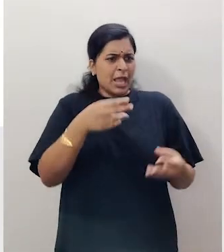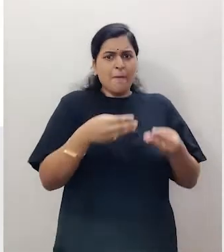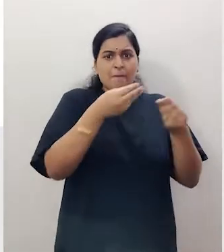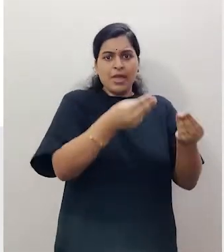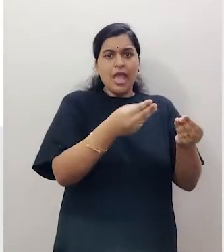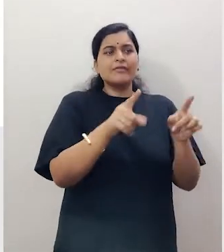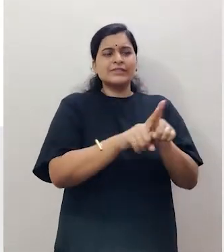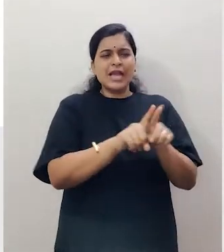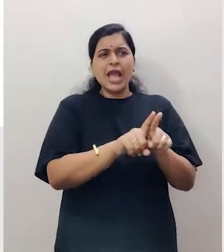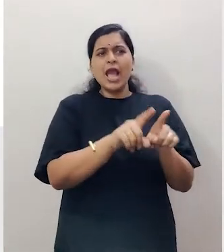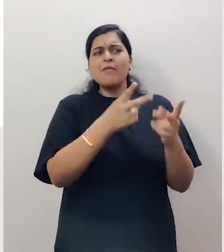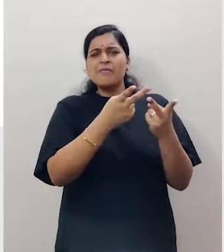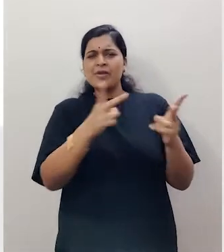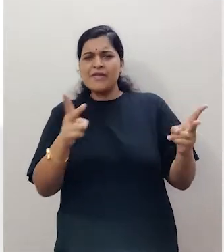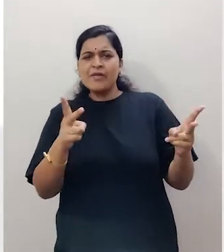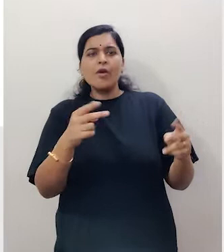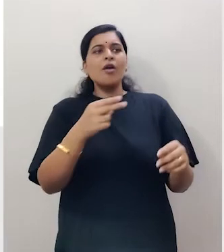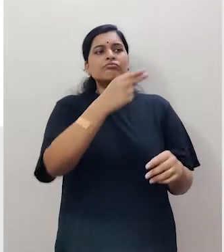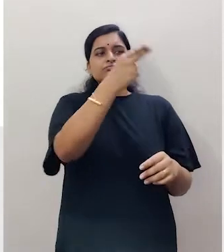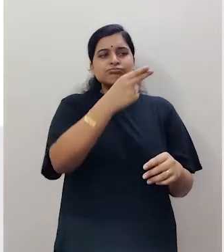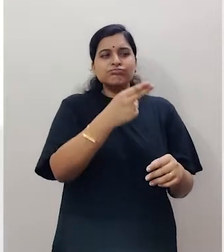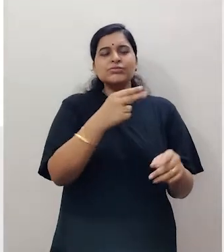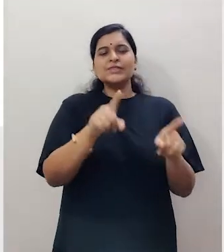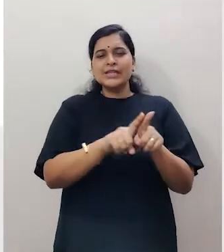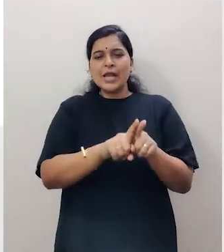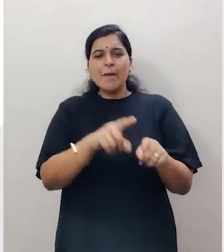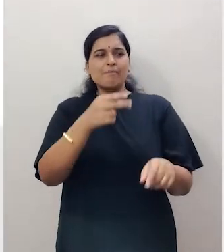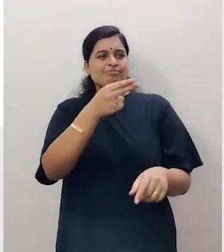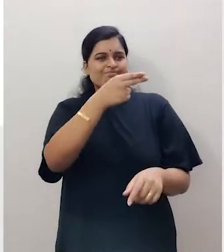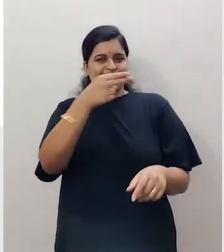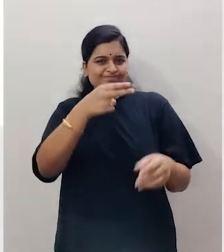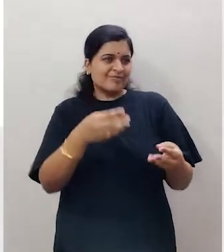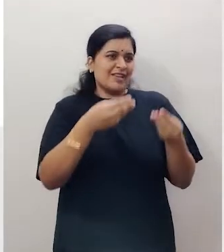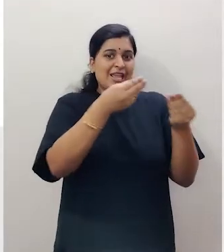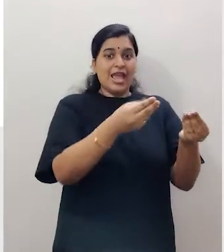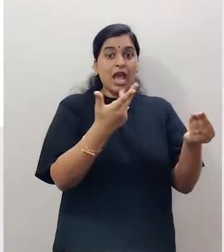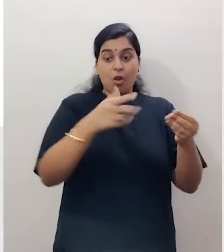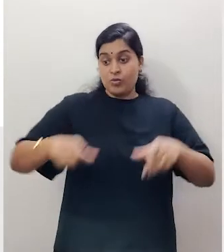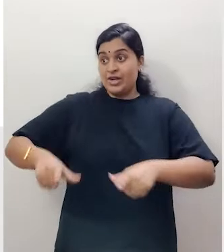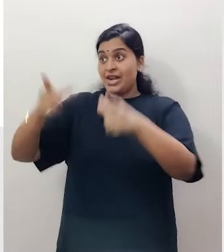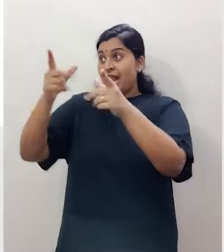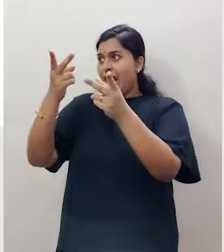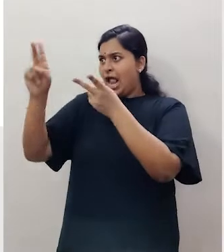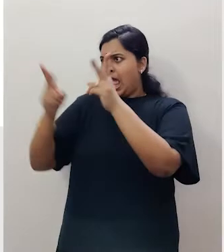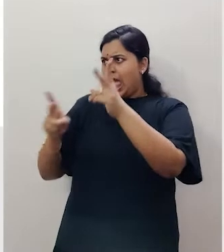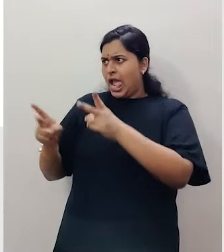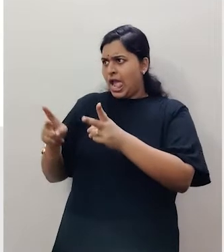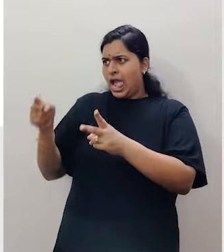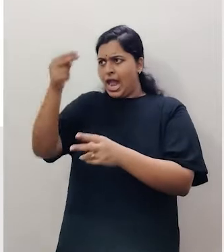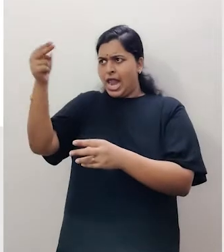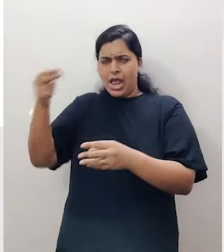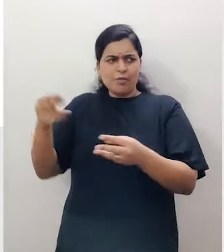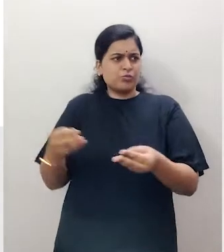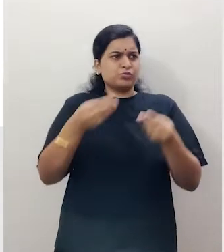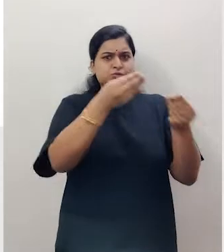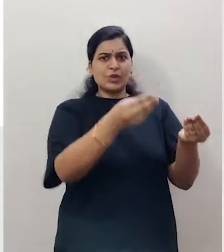same titles in many of his works, and there are other similar works simply titled Figures in a Tree. The work is a wall-mounted woven